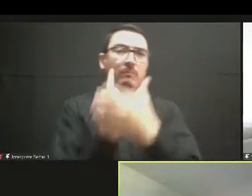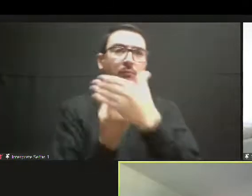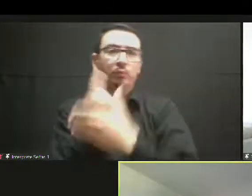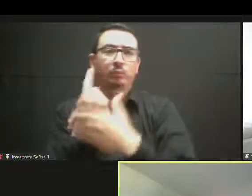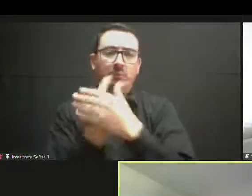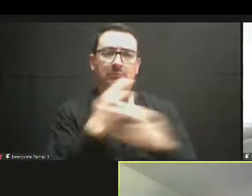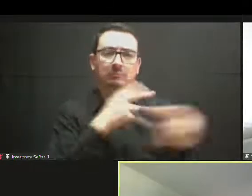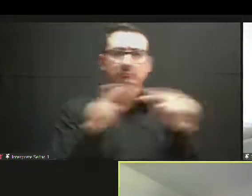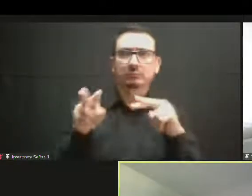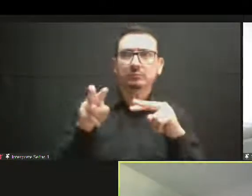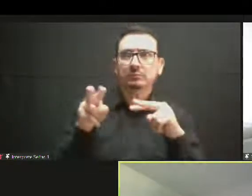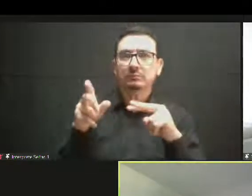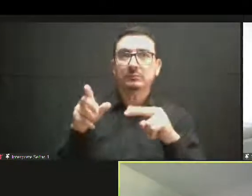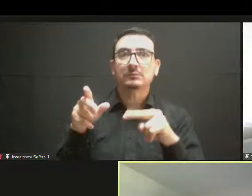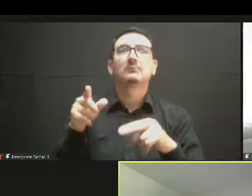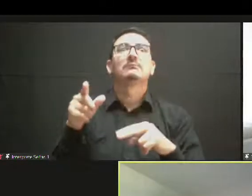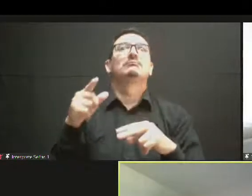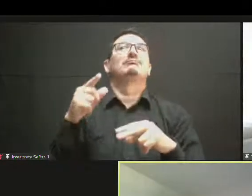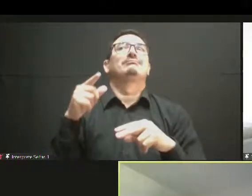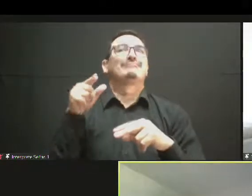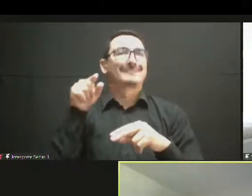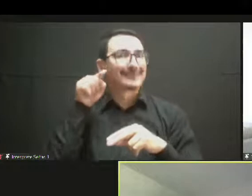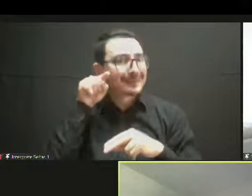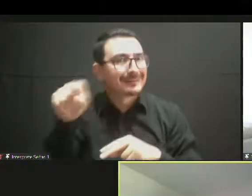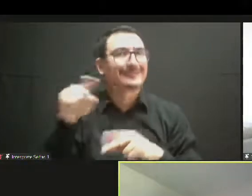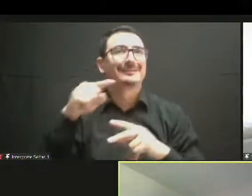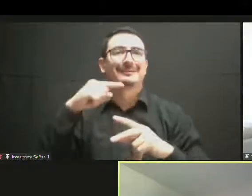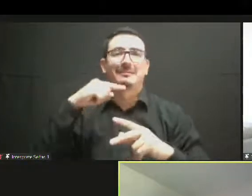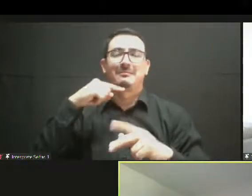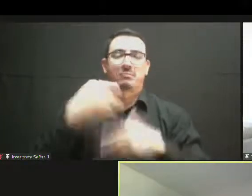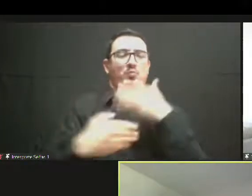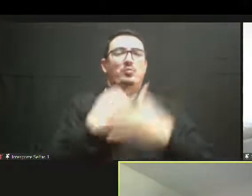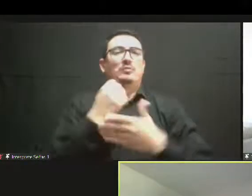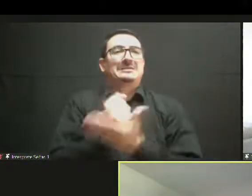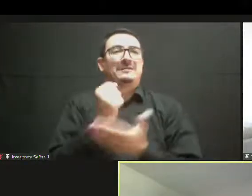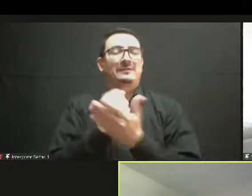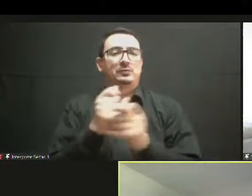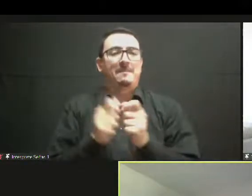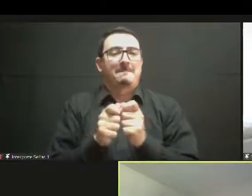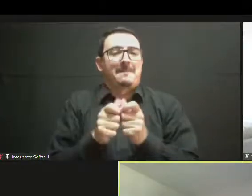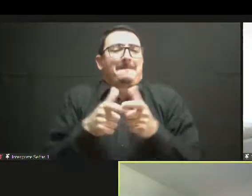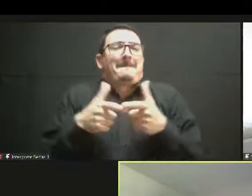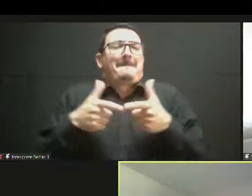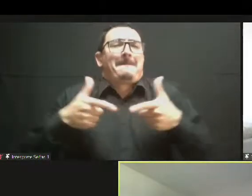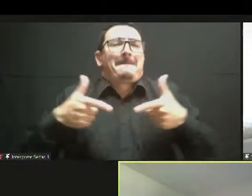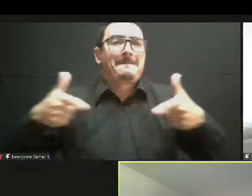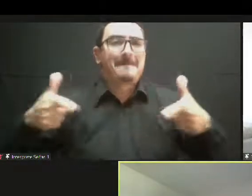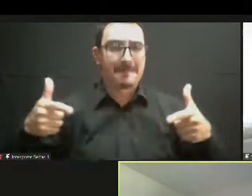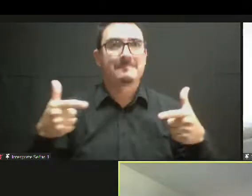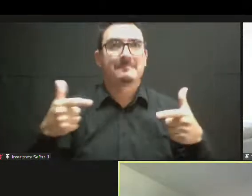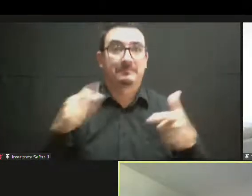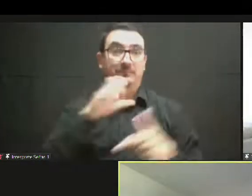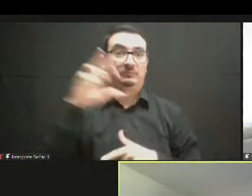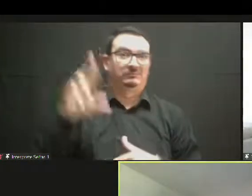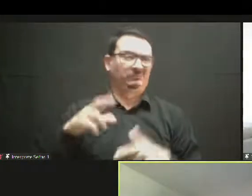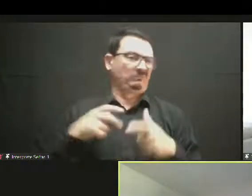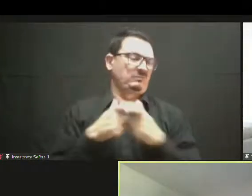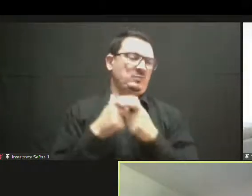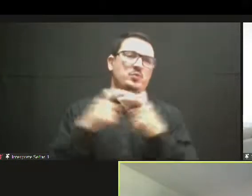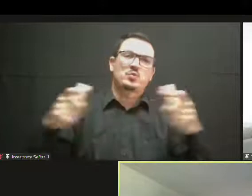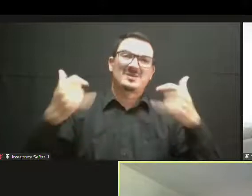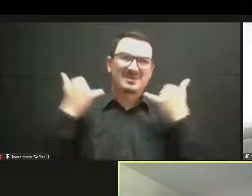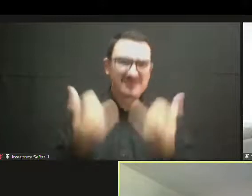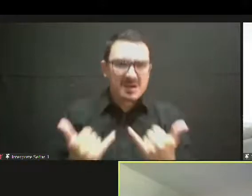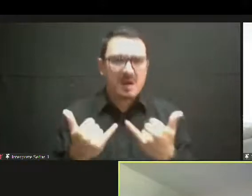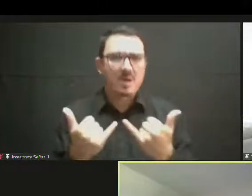significantly above all other industries in the country. Today, generating over